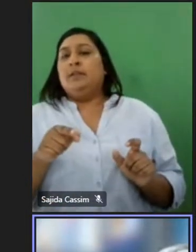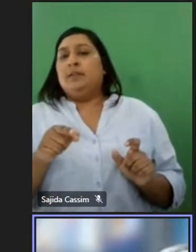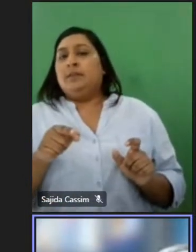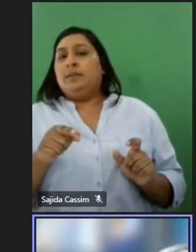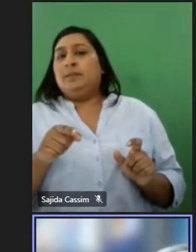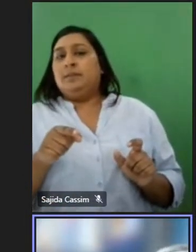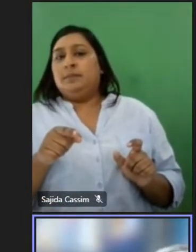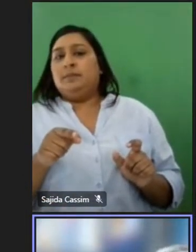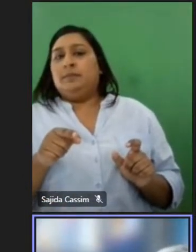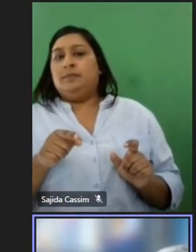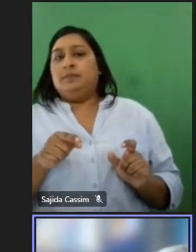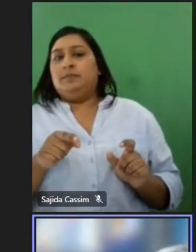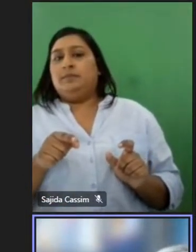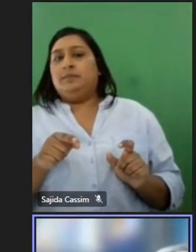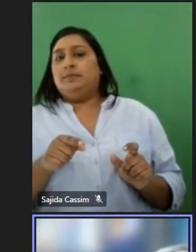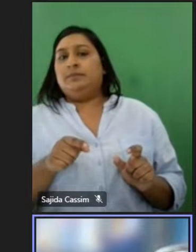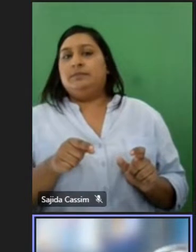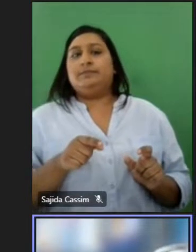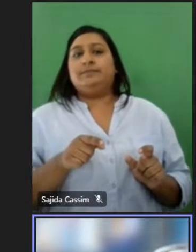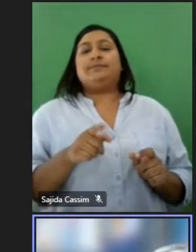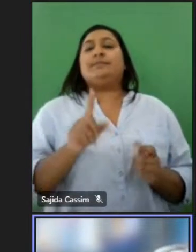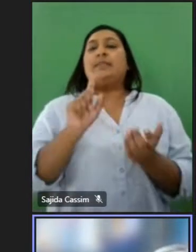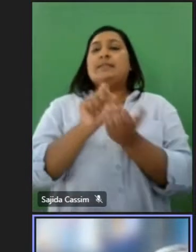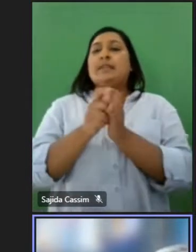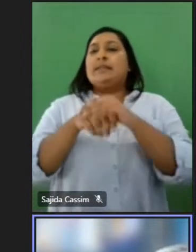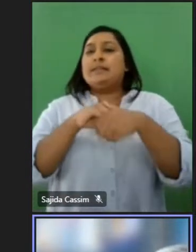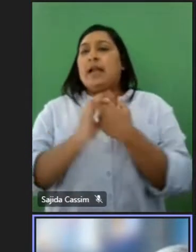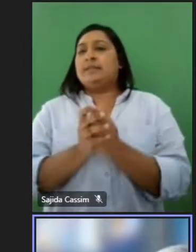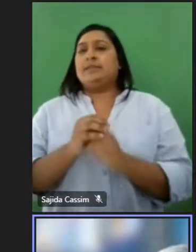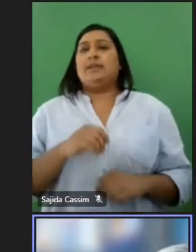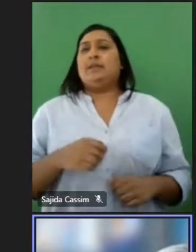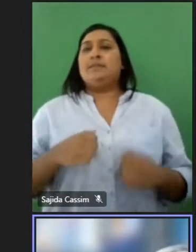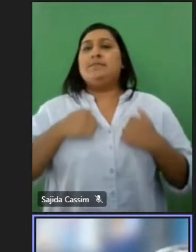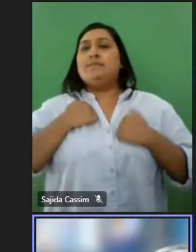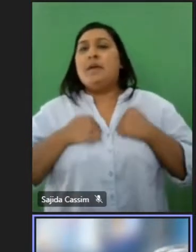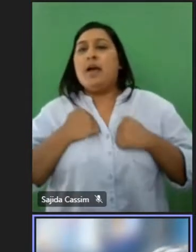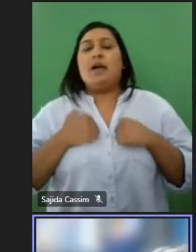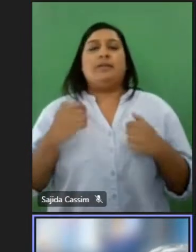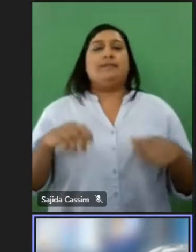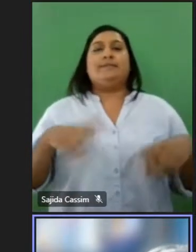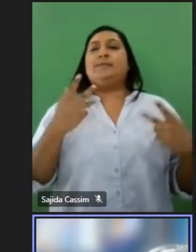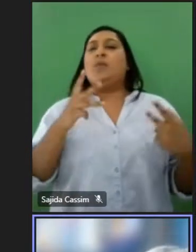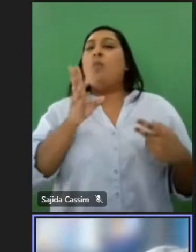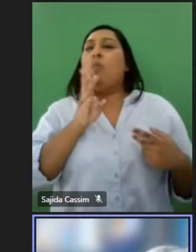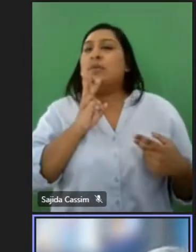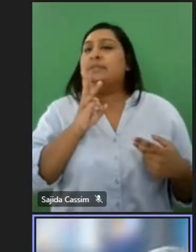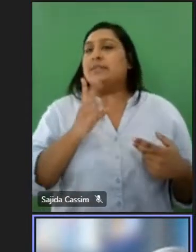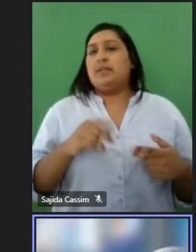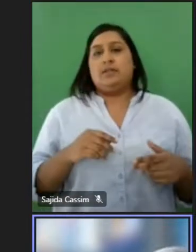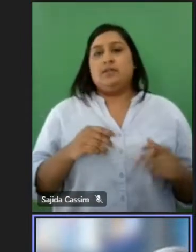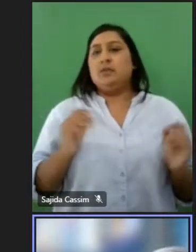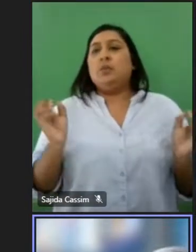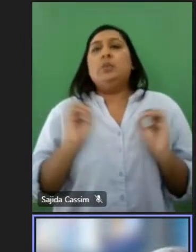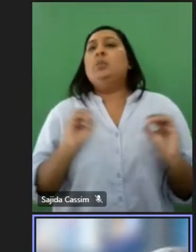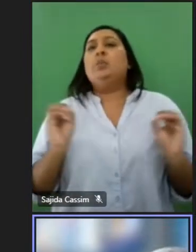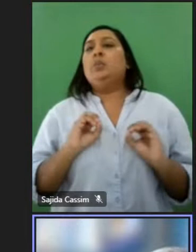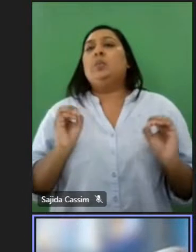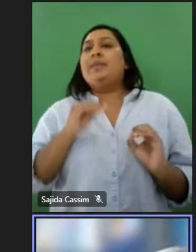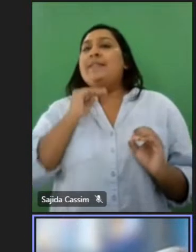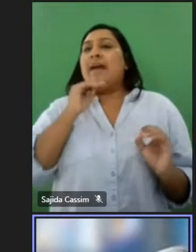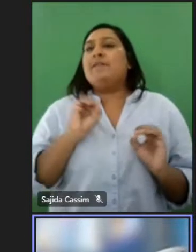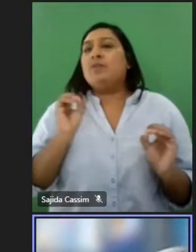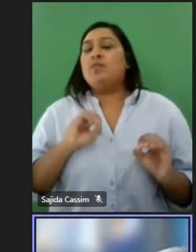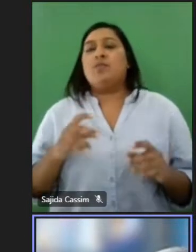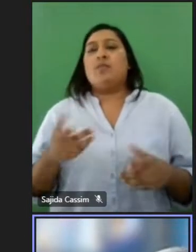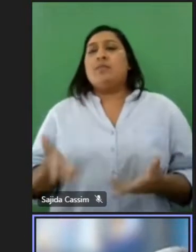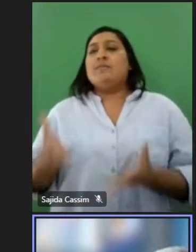running out of soap or hand sanitizer, having problems getting water, being unable to get public and private transport